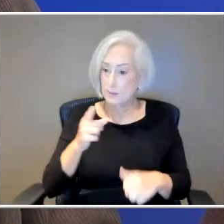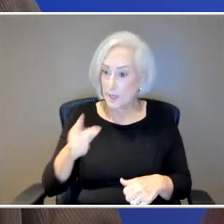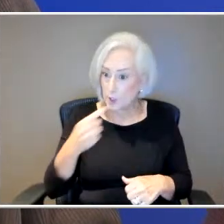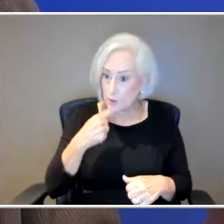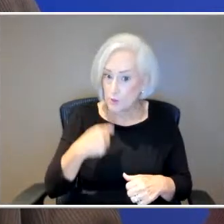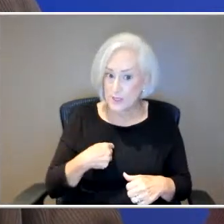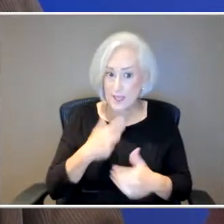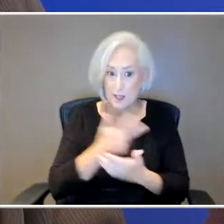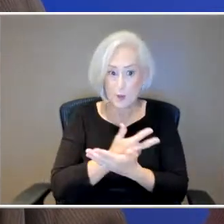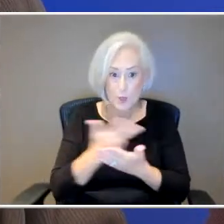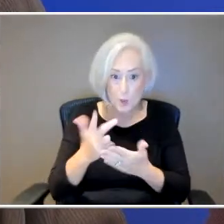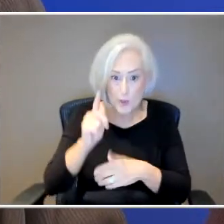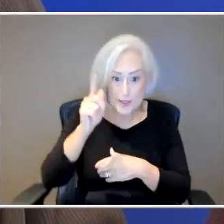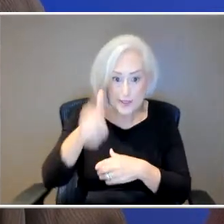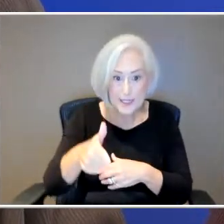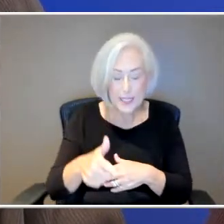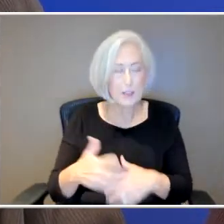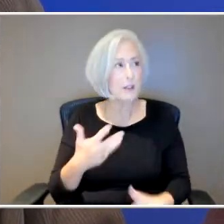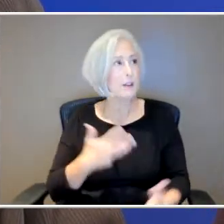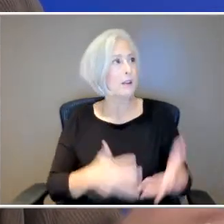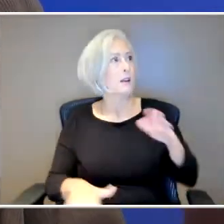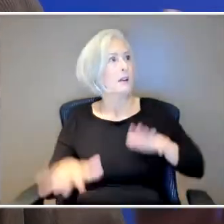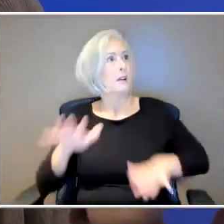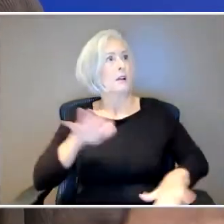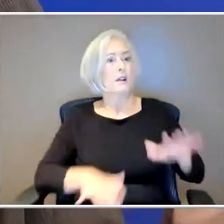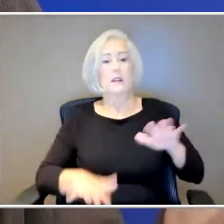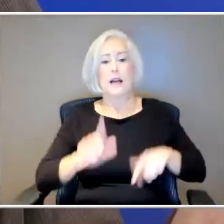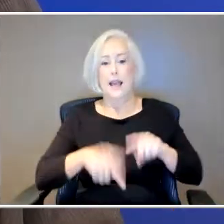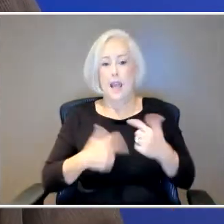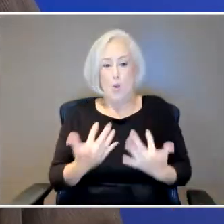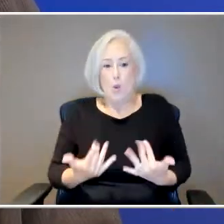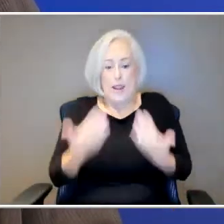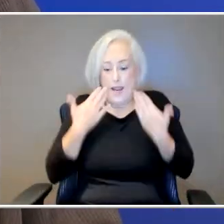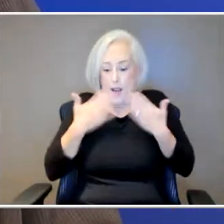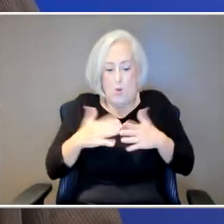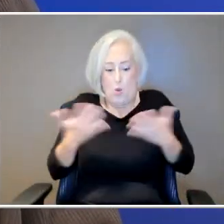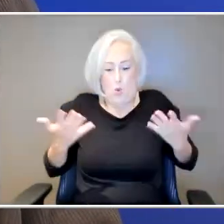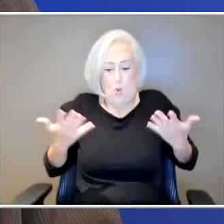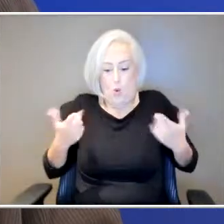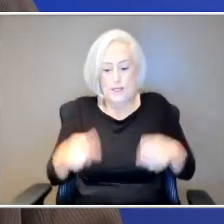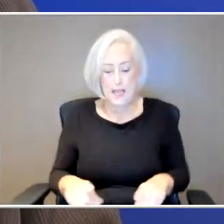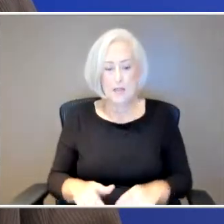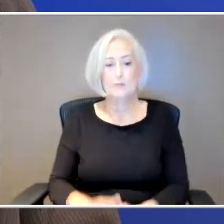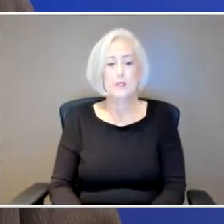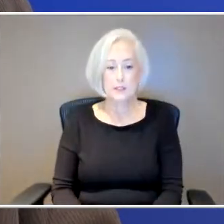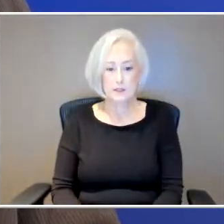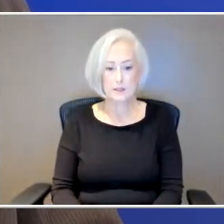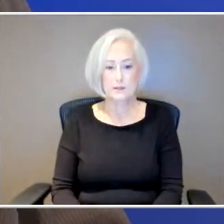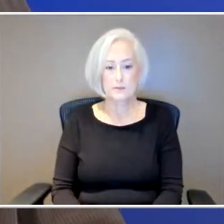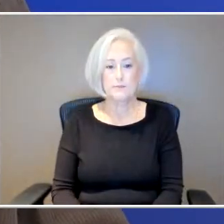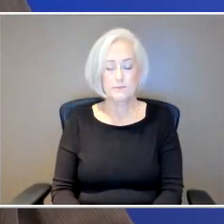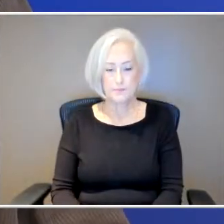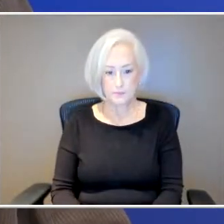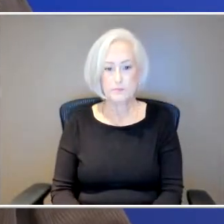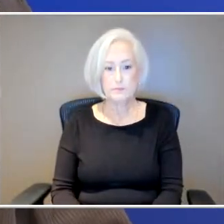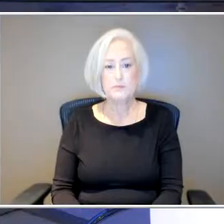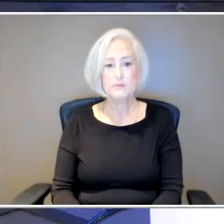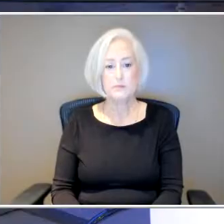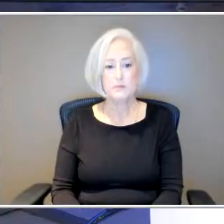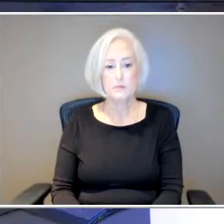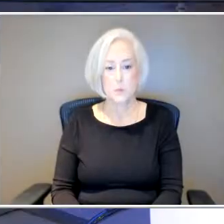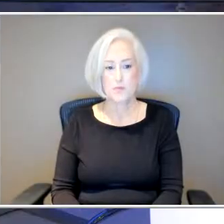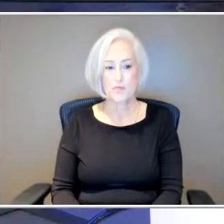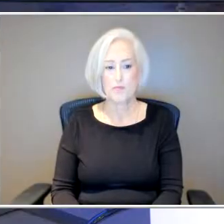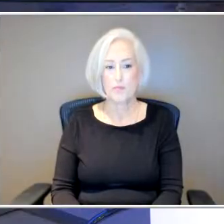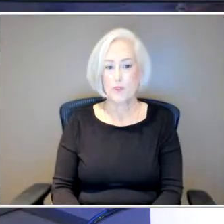down the road, and I'm like, I'm not waiting. I don't know what's happening. And so, what anyway, about when we first walked